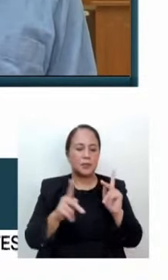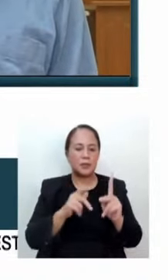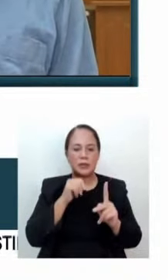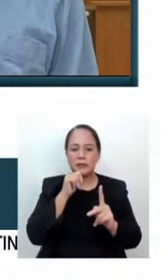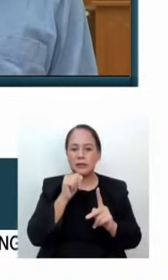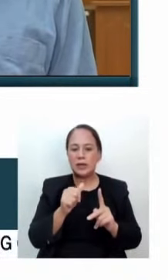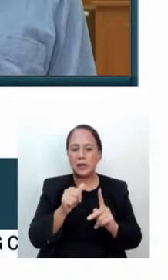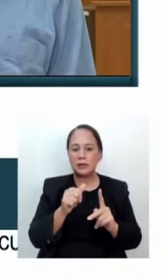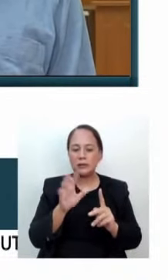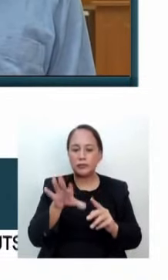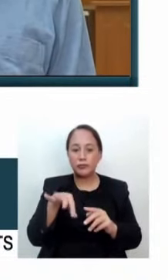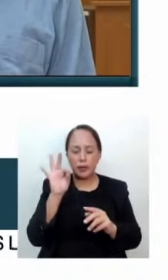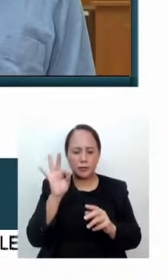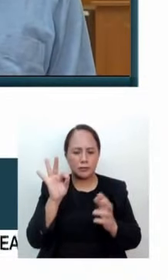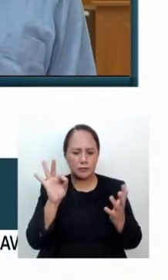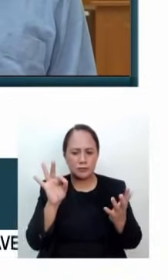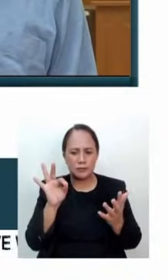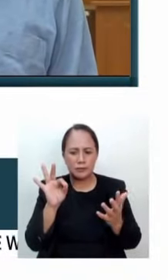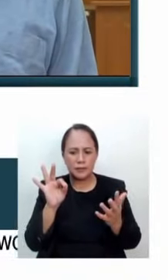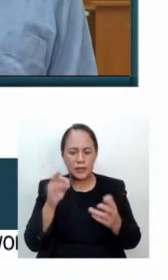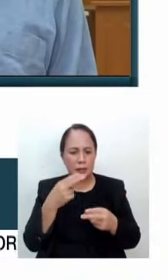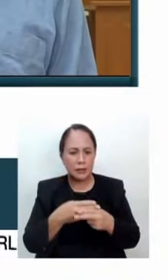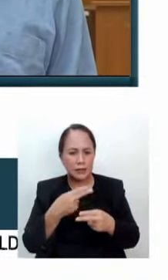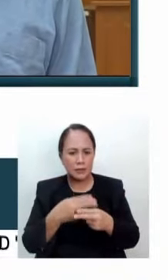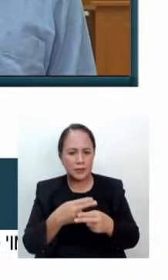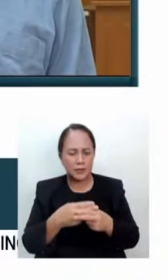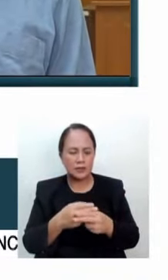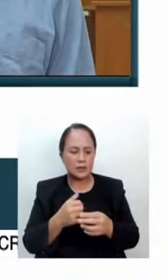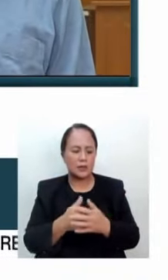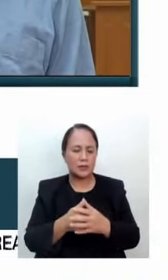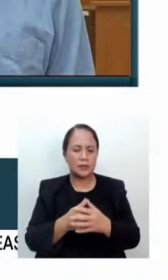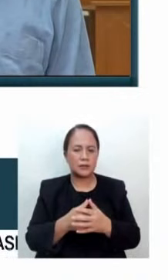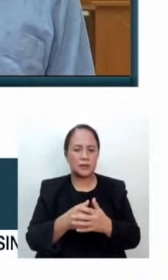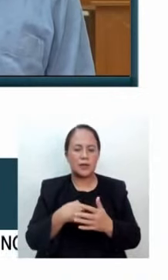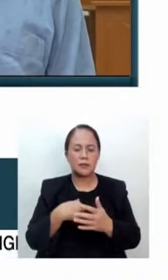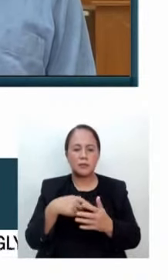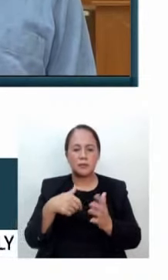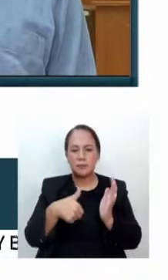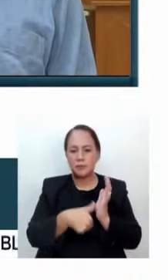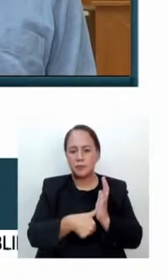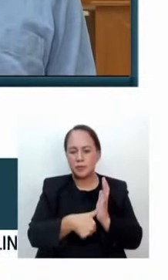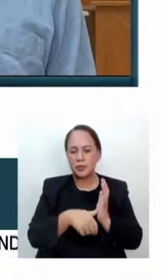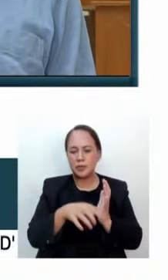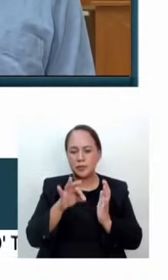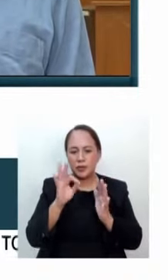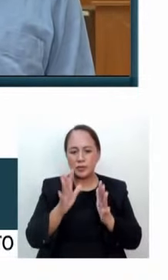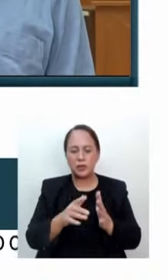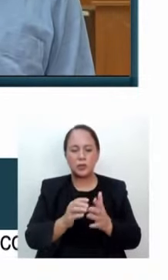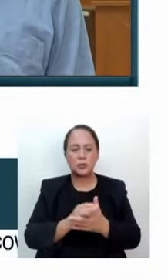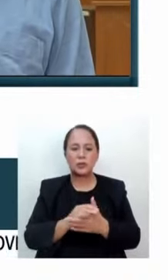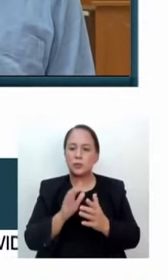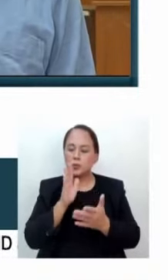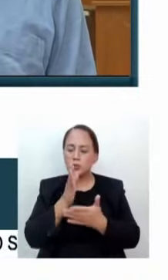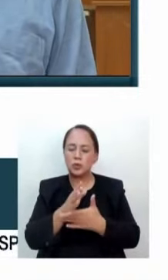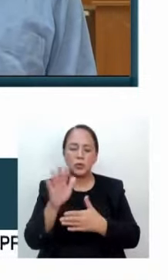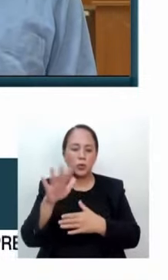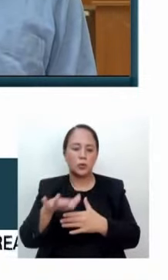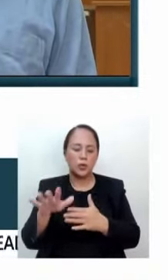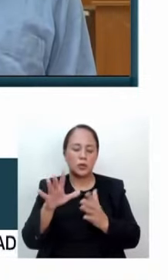to find their names via the precinct finder. They have to troop to a local COMELEC office